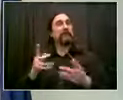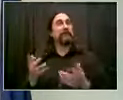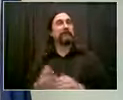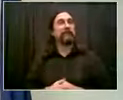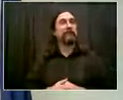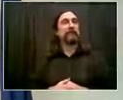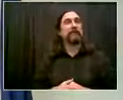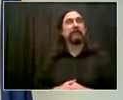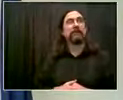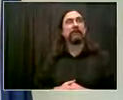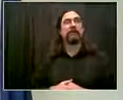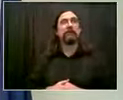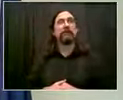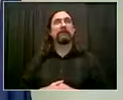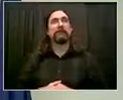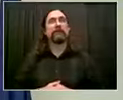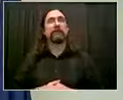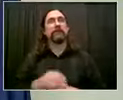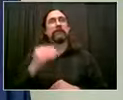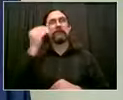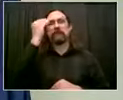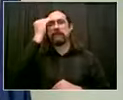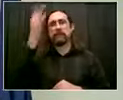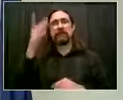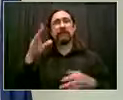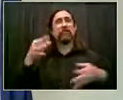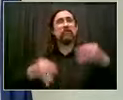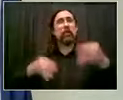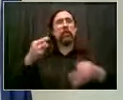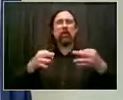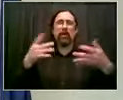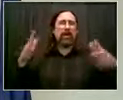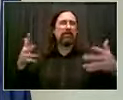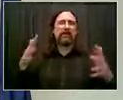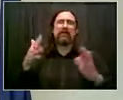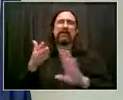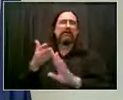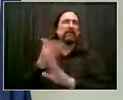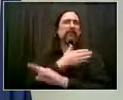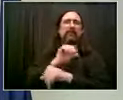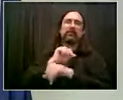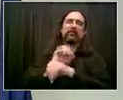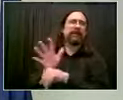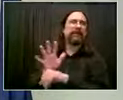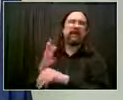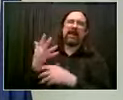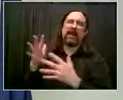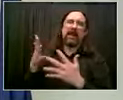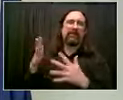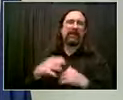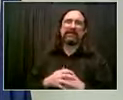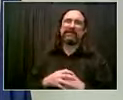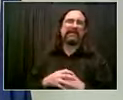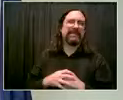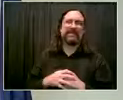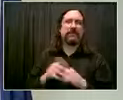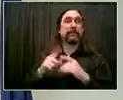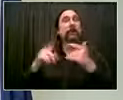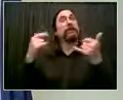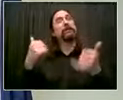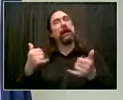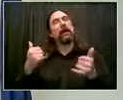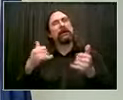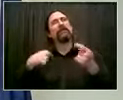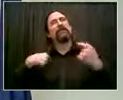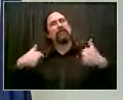We were still processing people who were committing crimes. But now things are opening up, and I'm working in partnership with the courts, and I know the